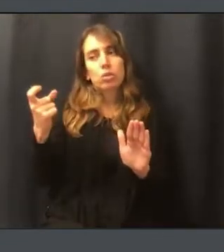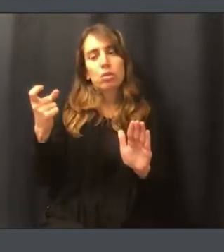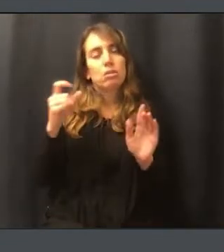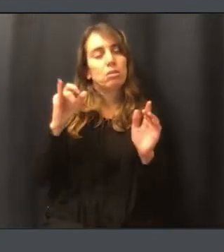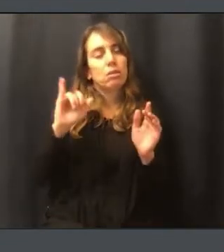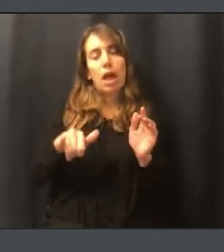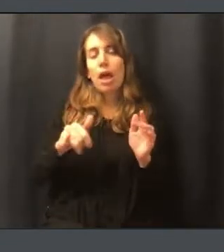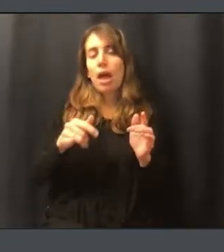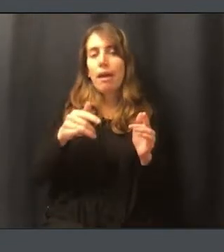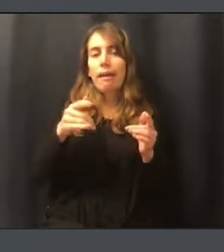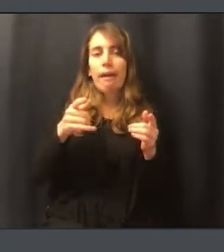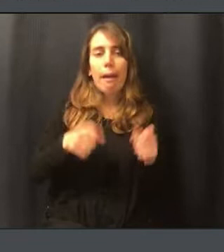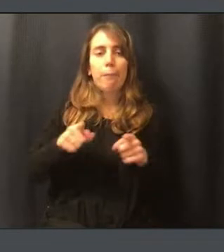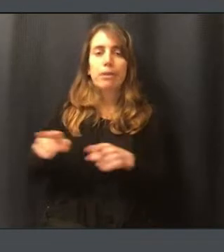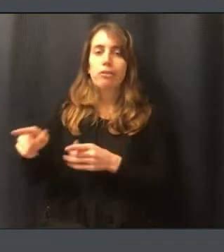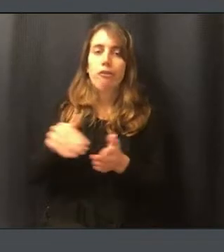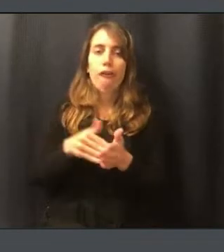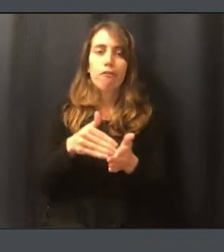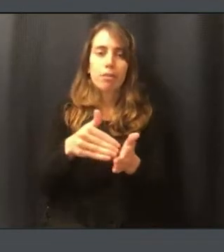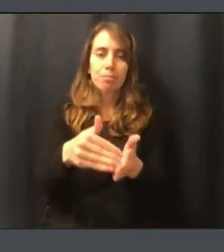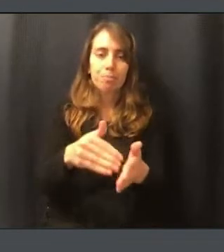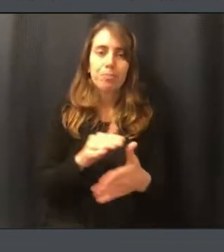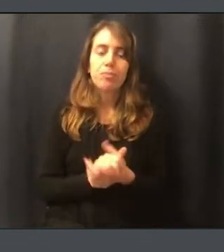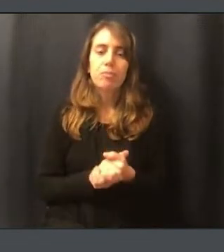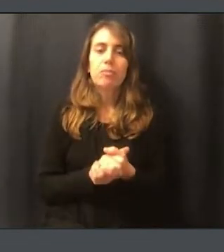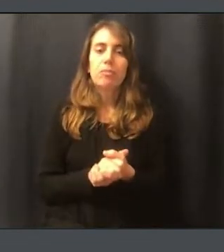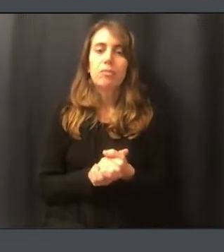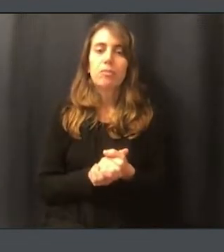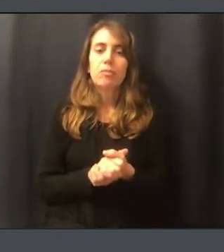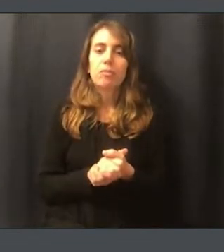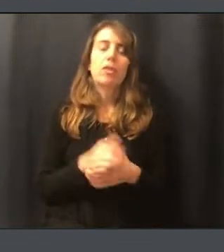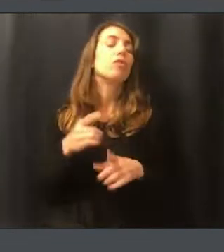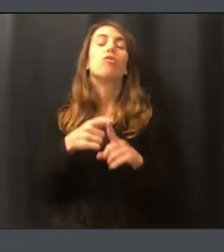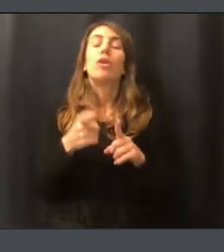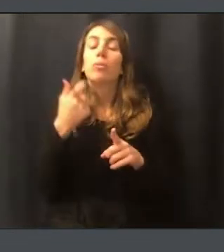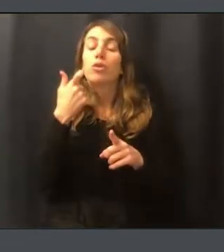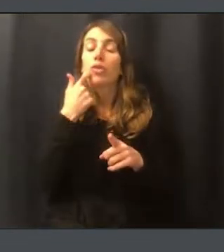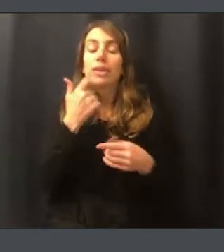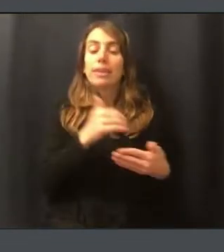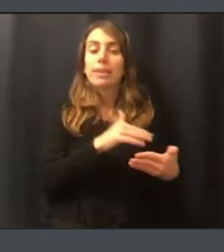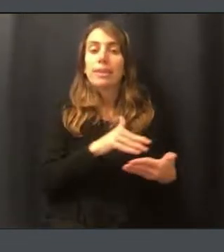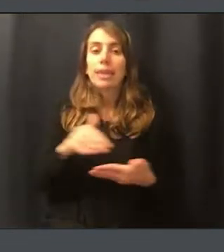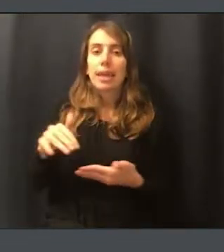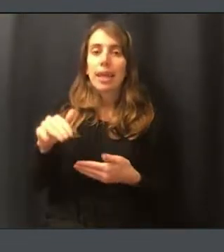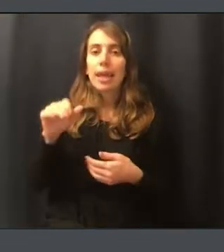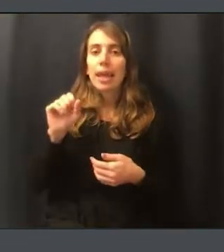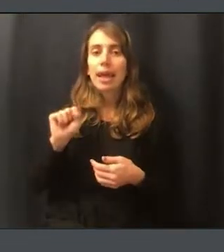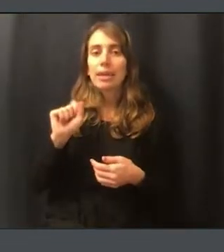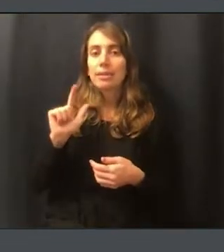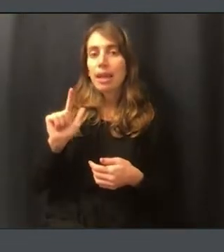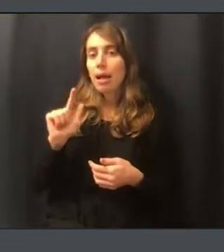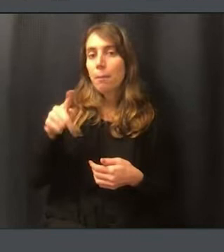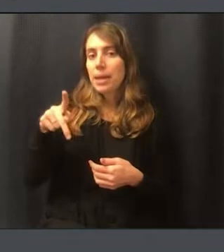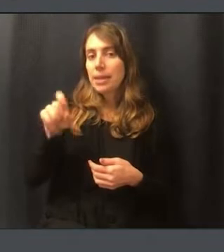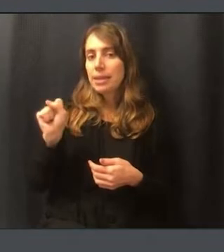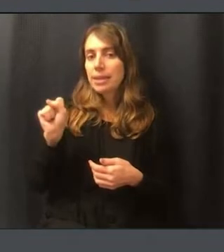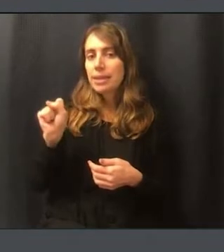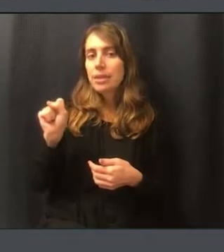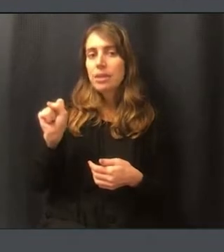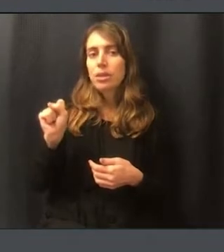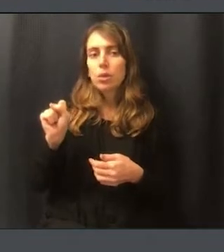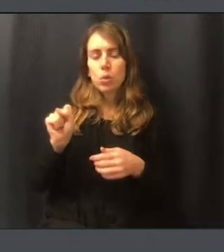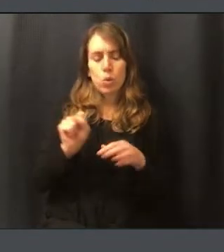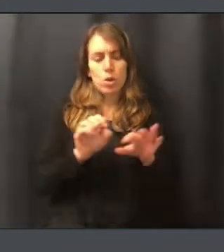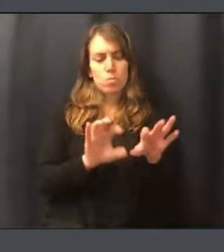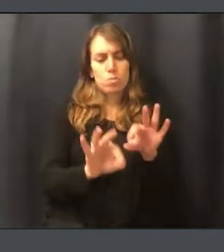kids. And then from a recent study where SLPs were essentially sampled from